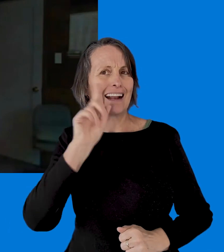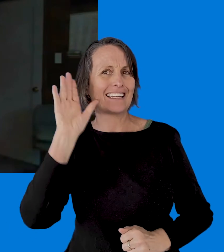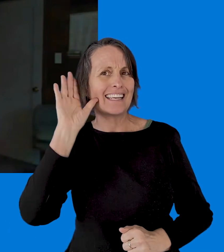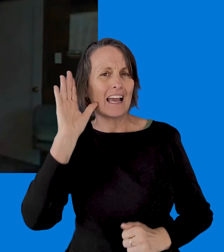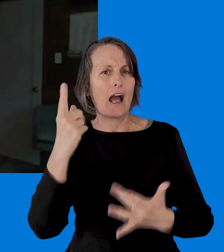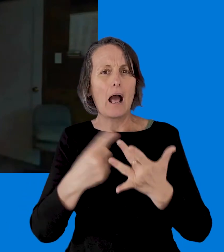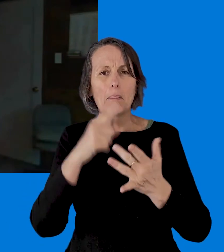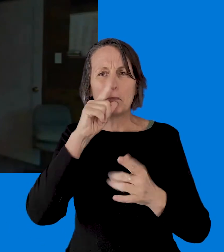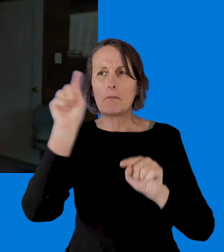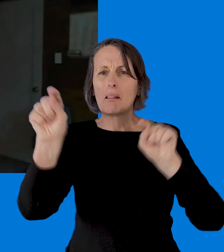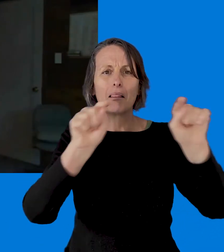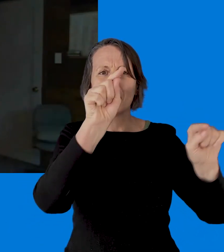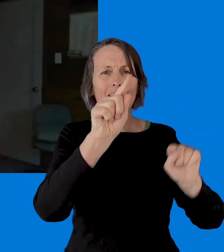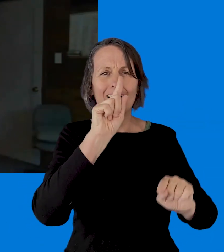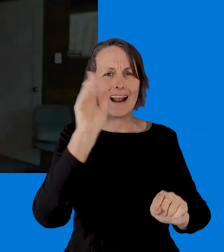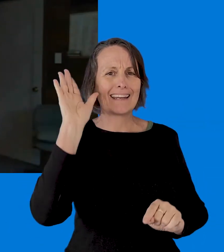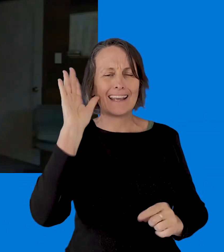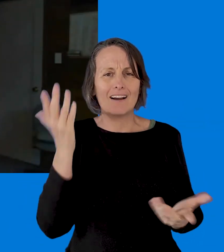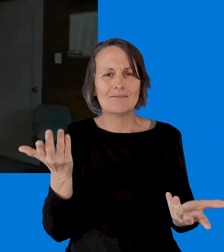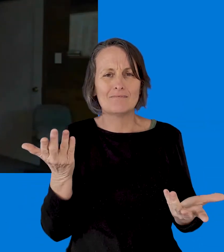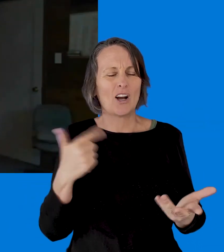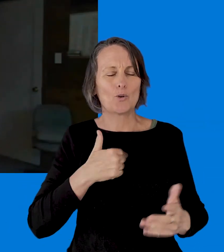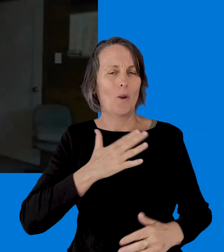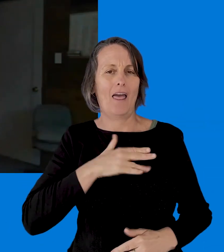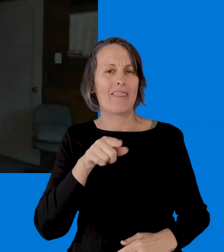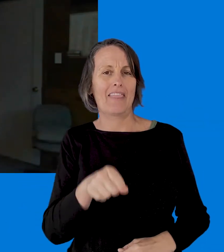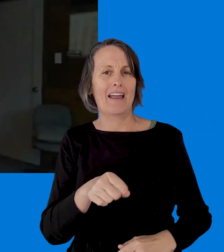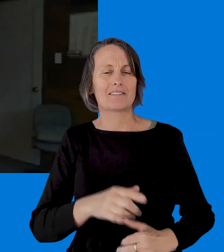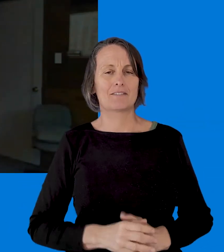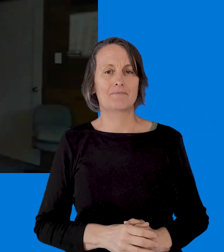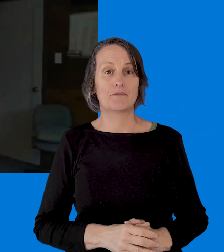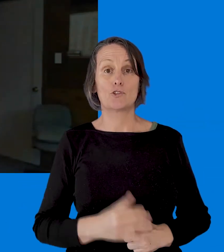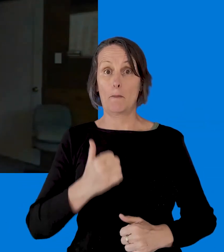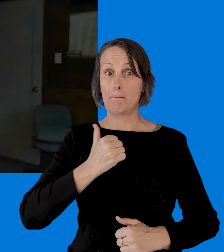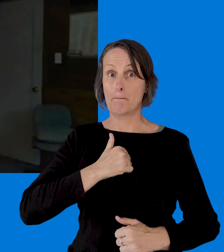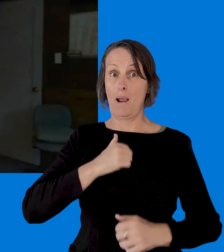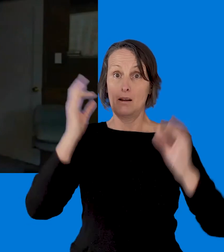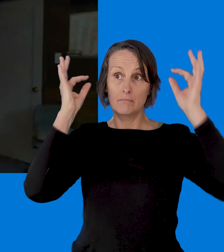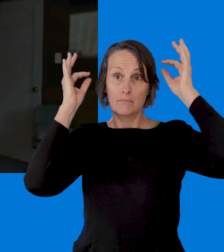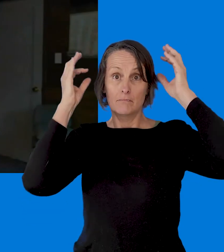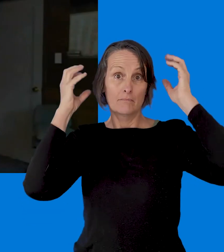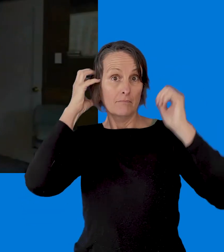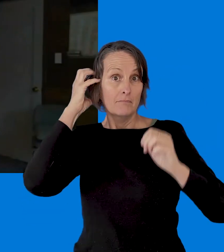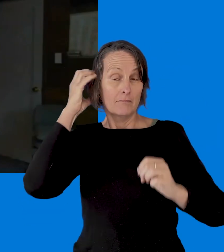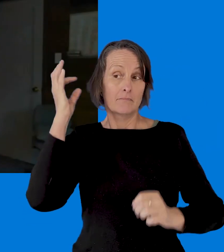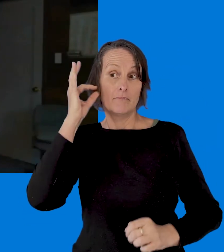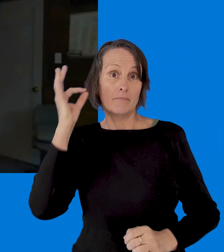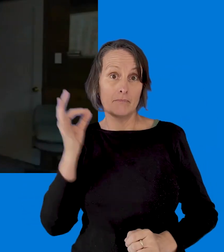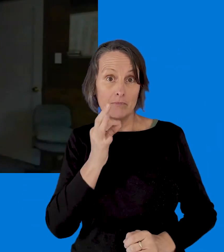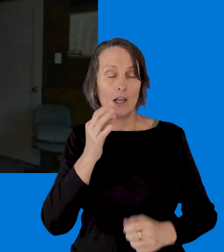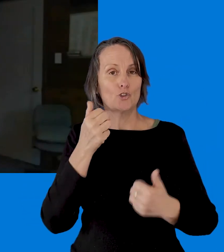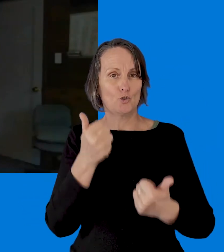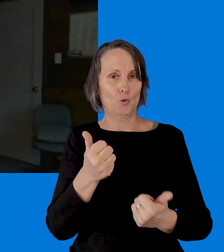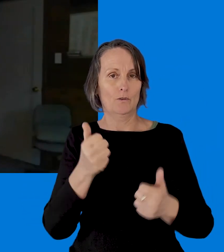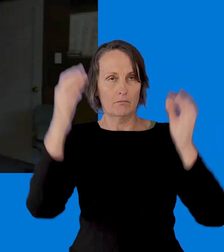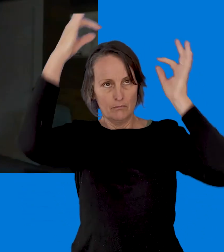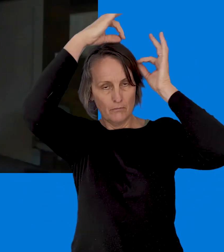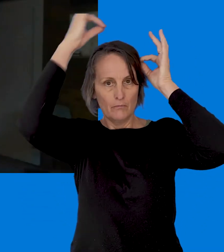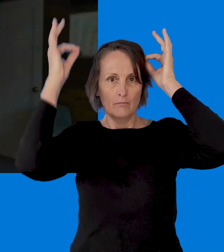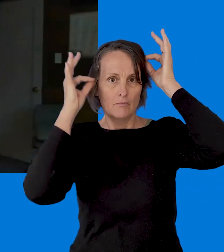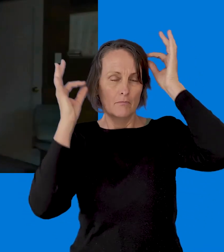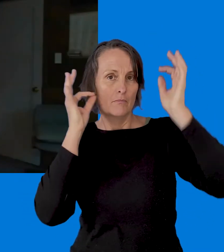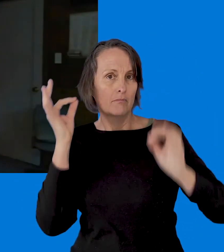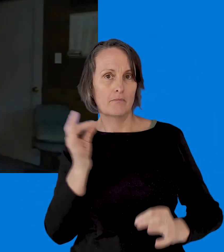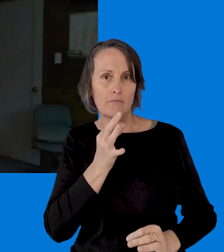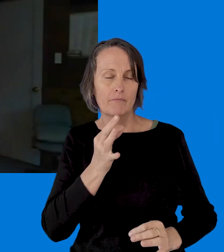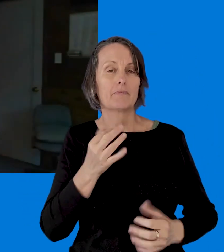hear yourself. So this mic, the reason I like this is because it's going over my head, and then I have just this little wand that sticks